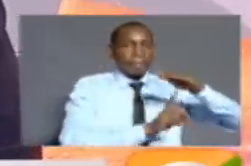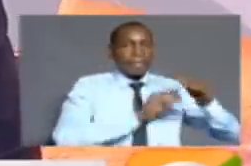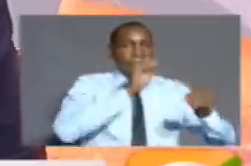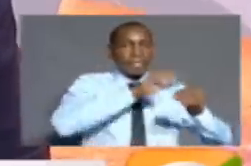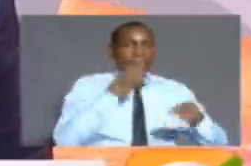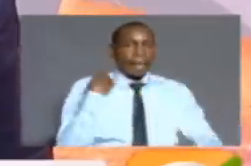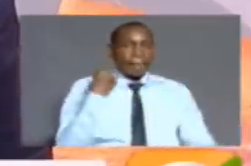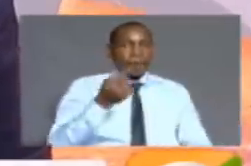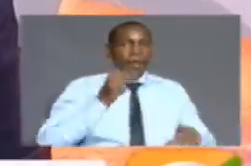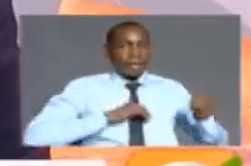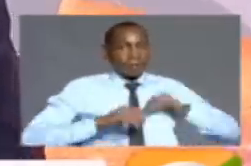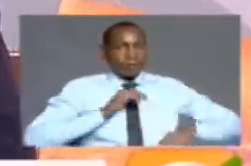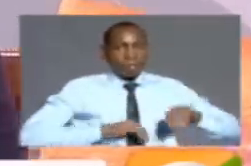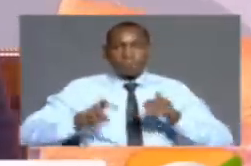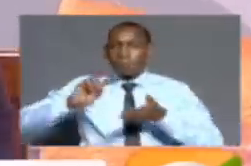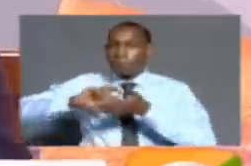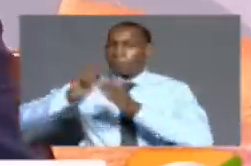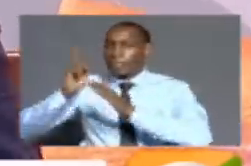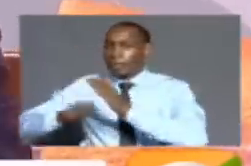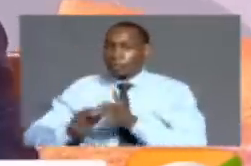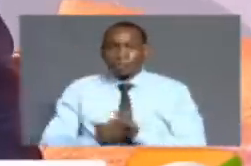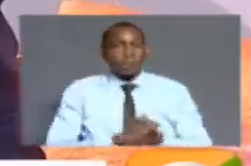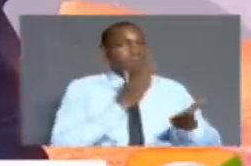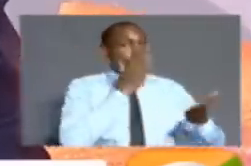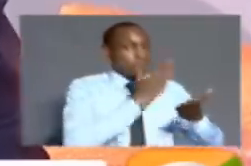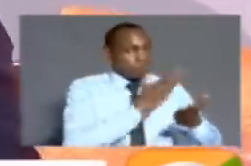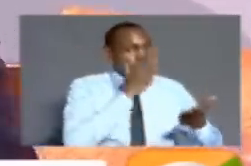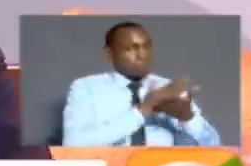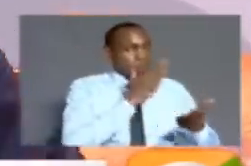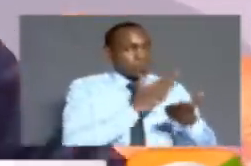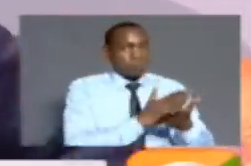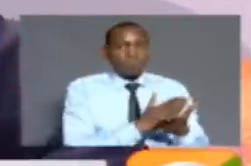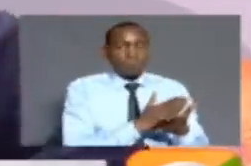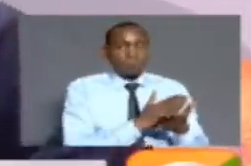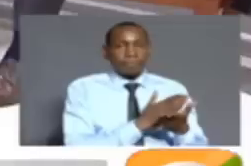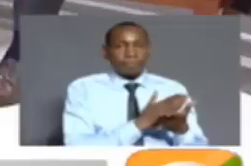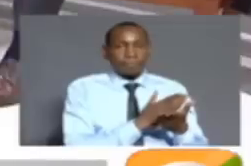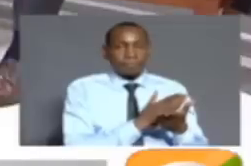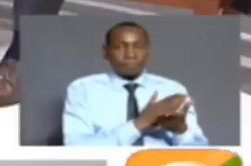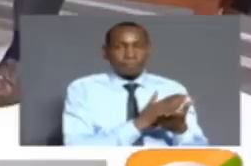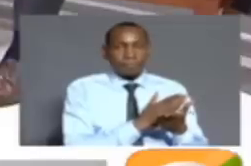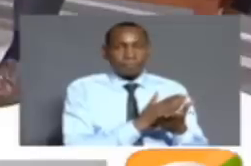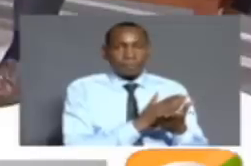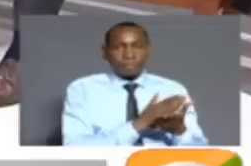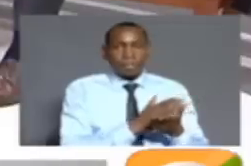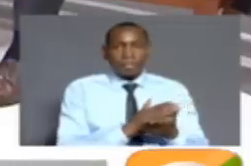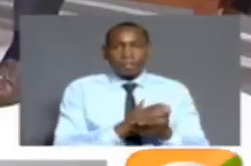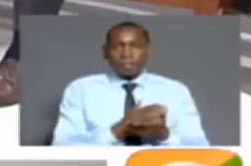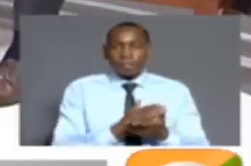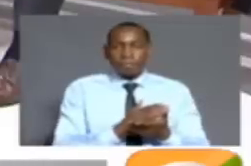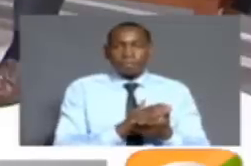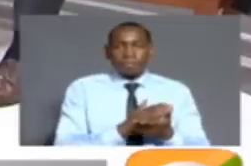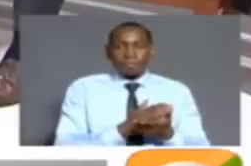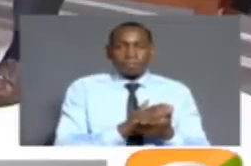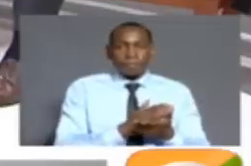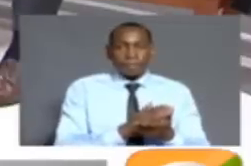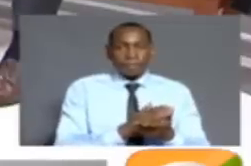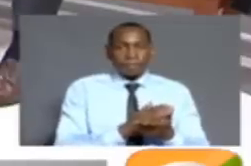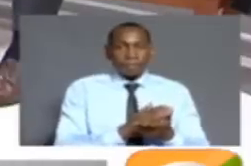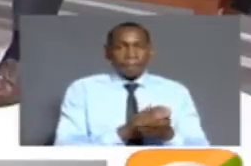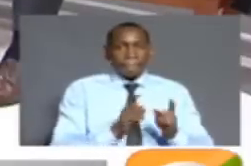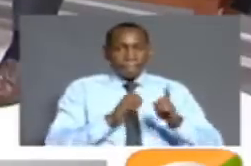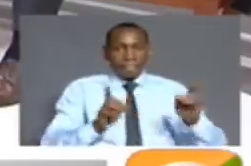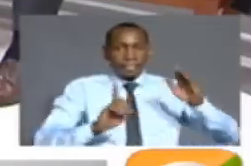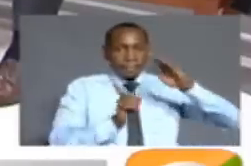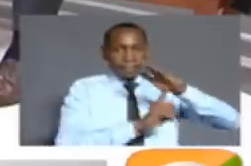in corruption. What do you mean? What do you mean? These are facts. Jeff. Let's call it the Ministry of Interior. That's not presidency. Let me tell you. But it's under the